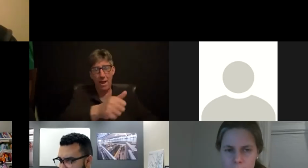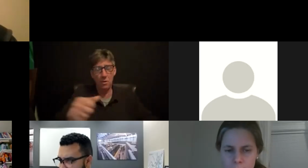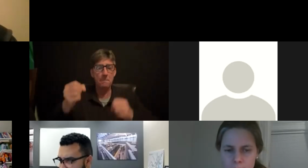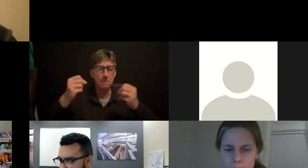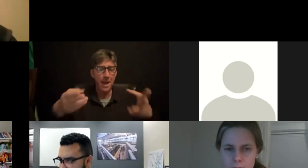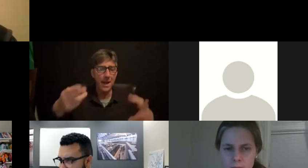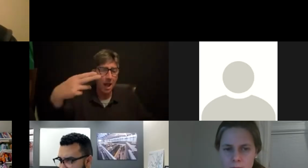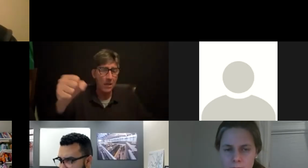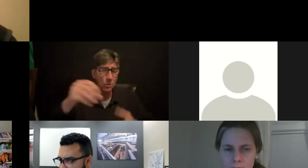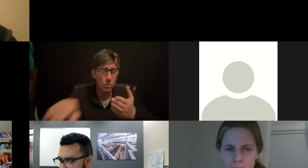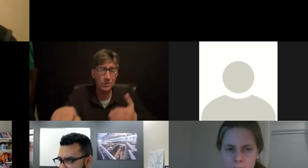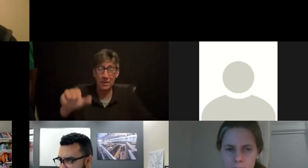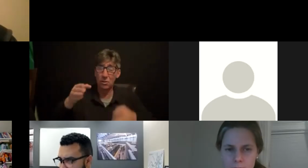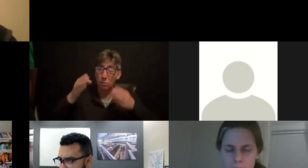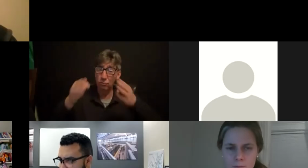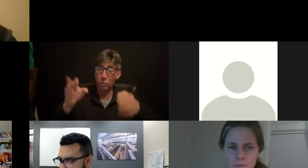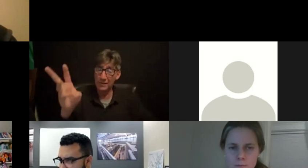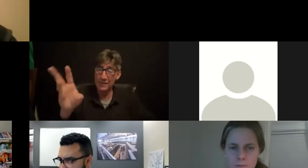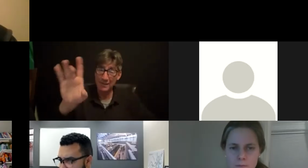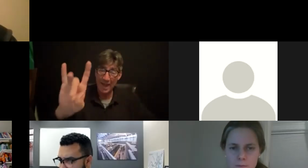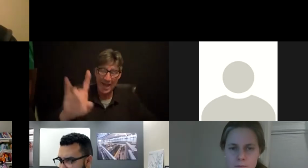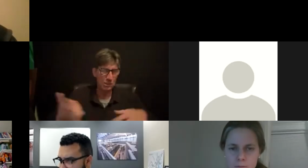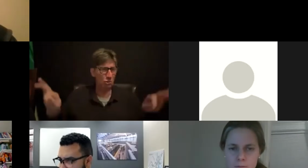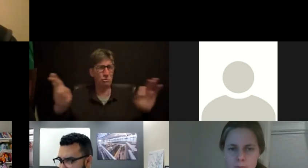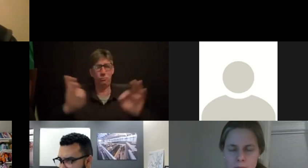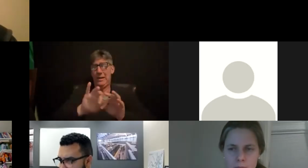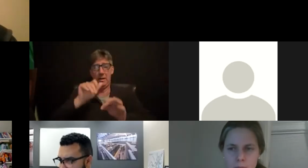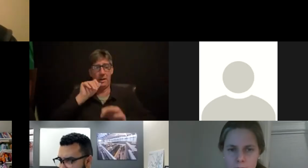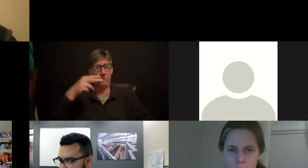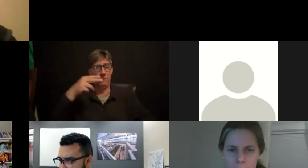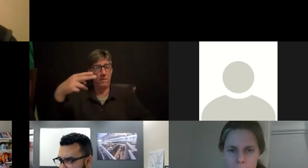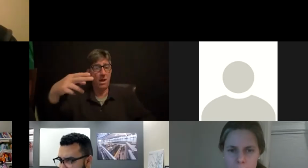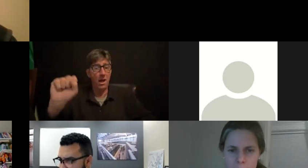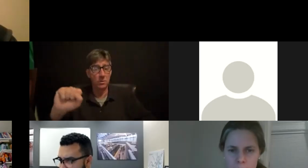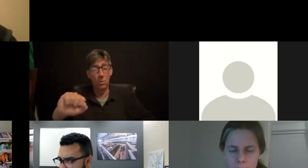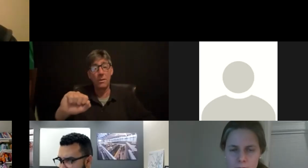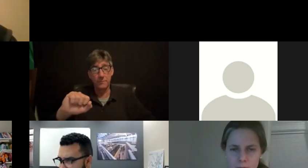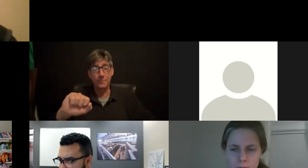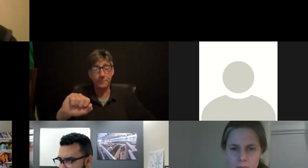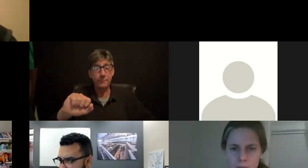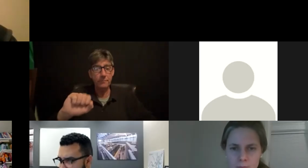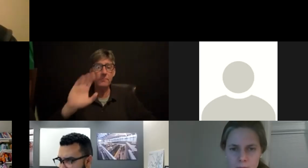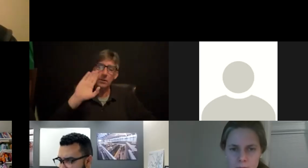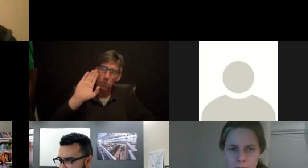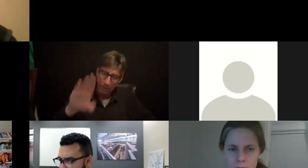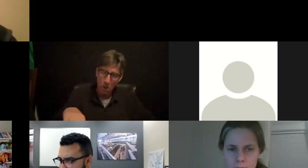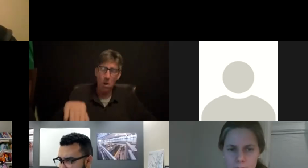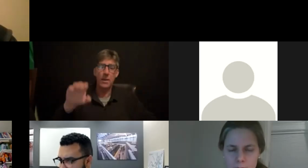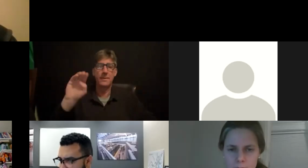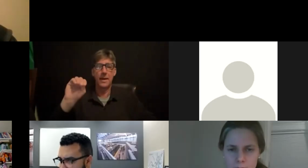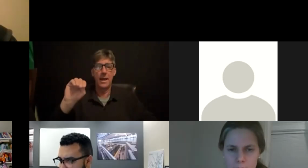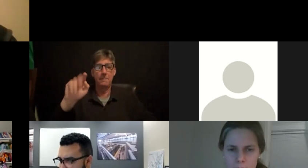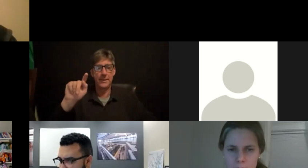is actually one of the most critical for the school. You know, we've noted that the MBTA provides specifically specially